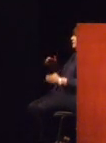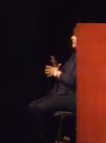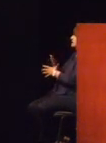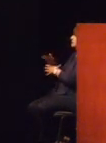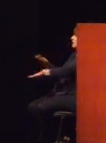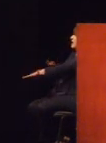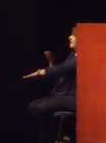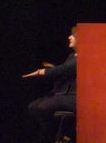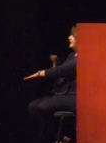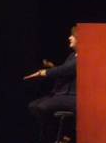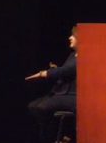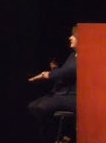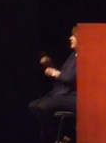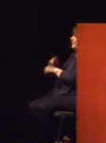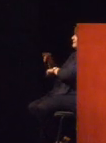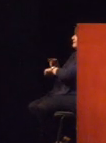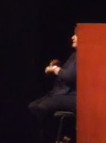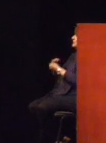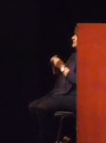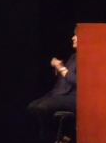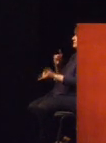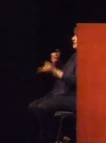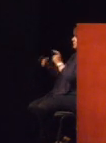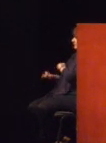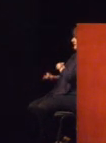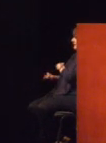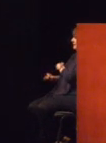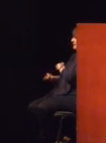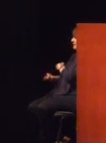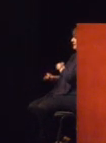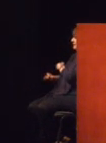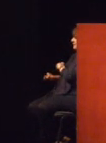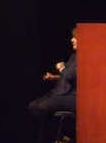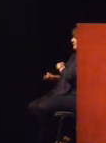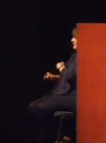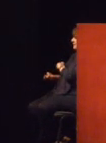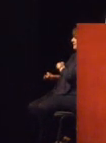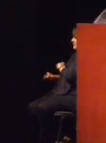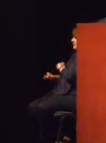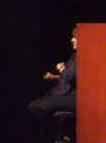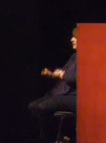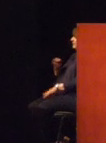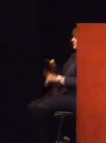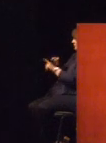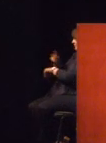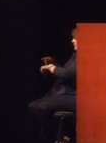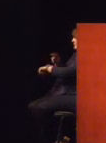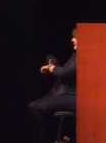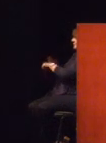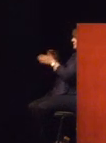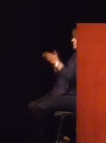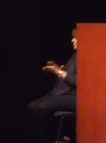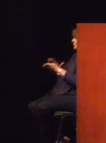update in terms of the national number has shifted. And this comes from the National Student